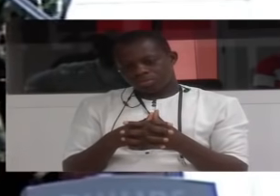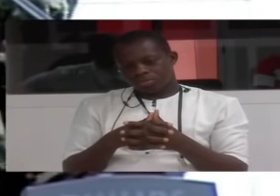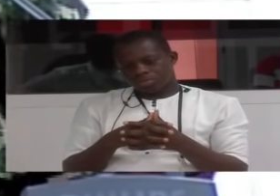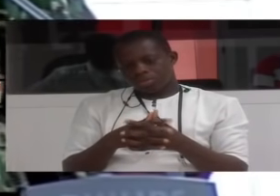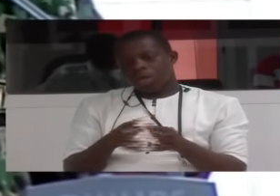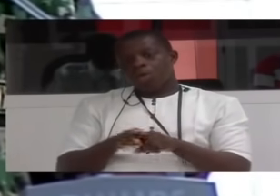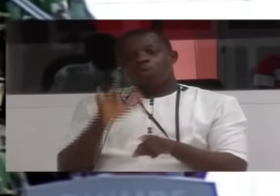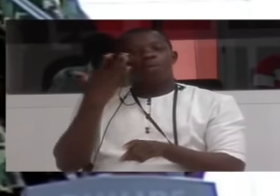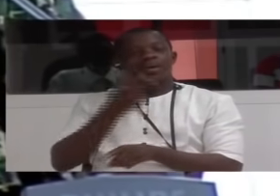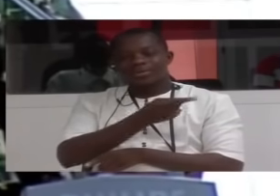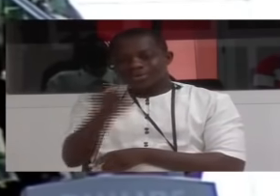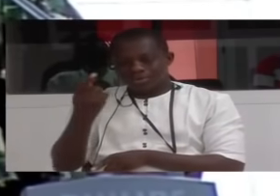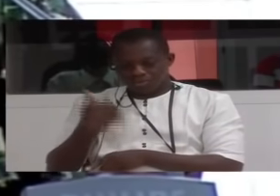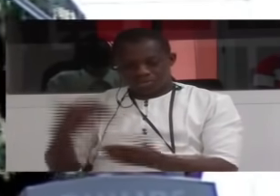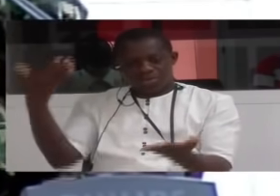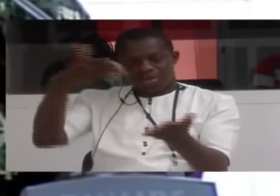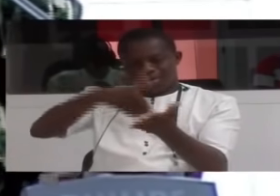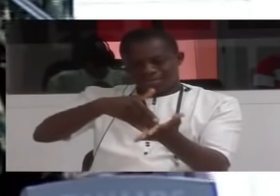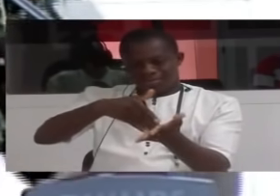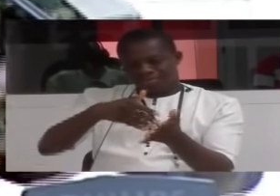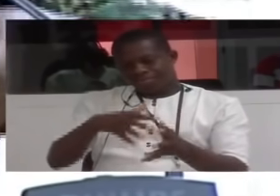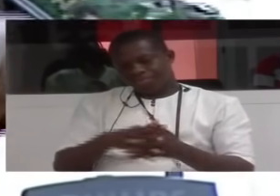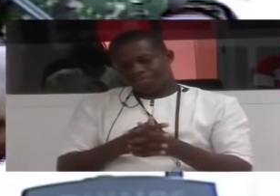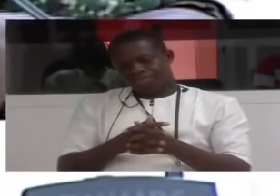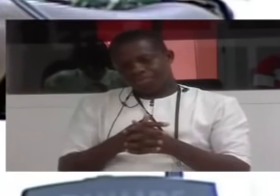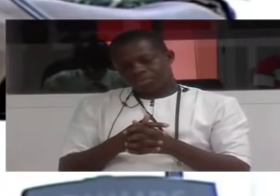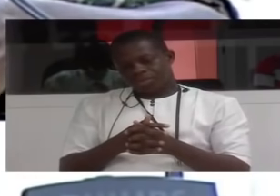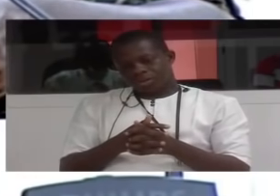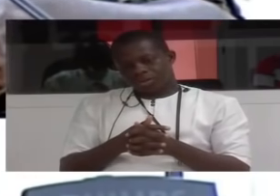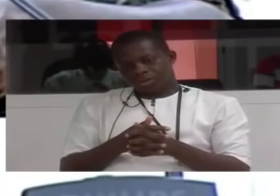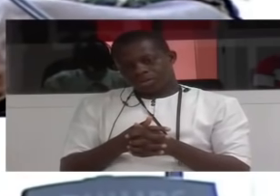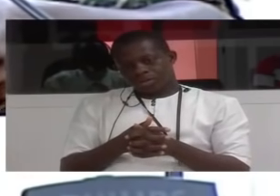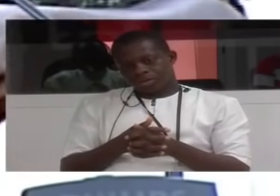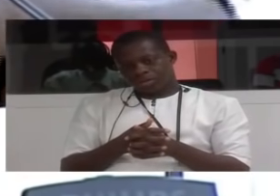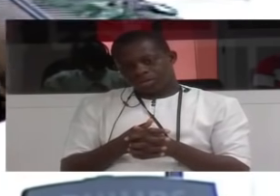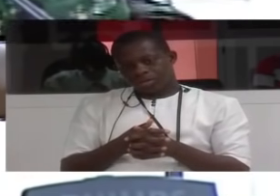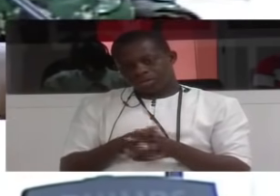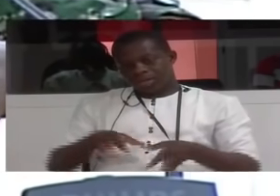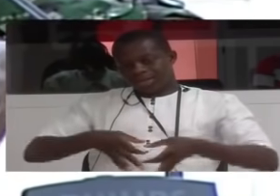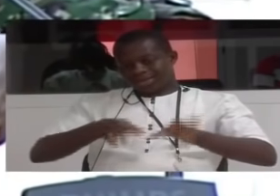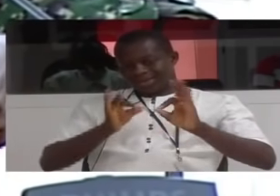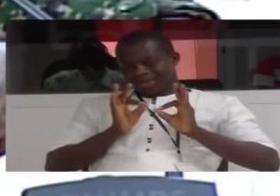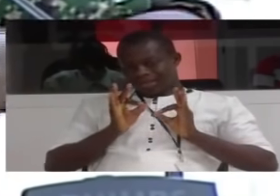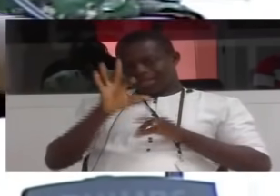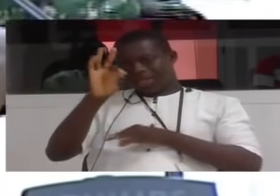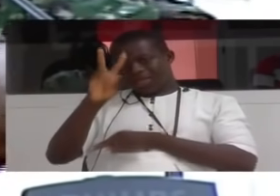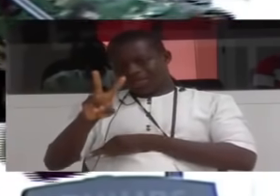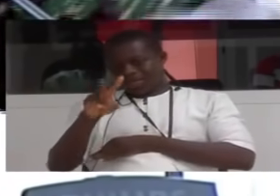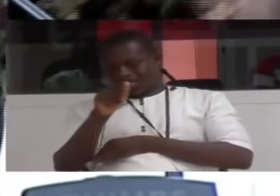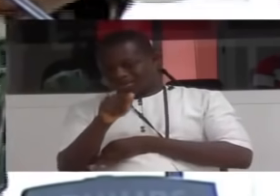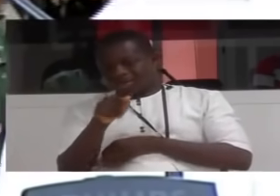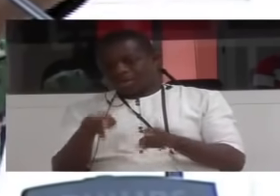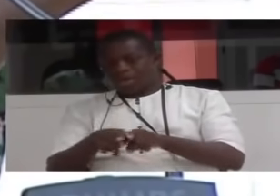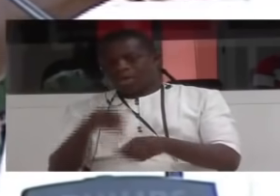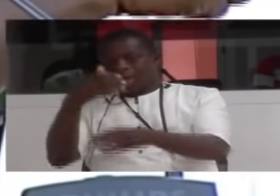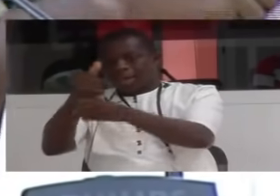Bagay age when they arrived ñu jël télé bobu they took that tie wande ko pour